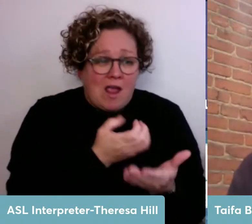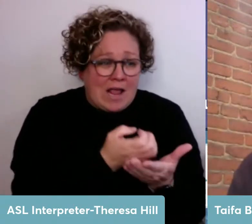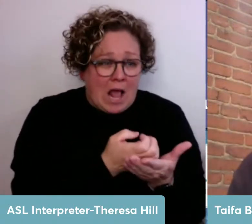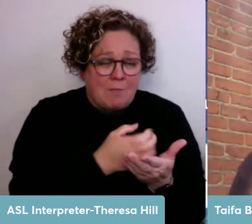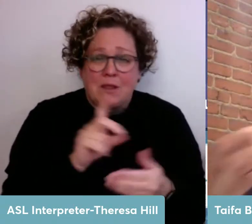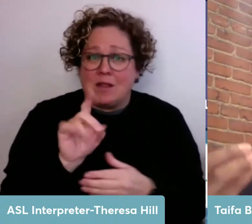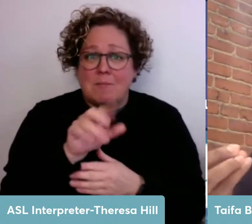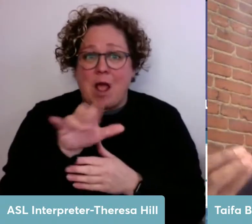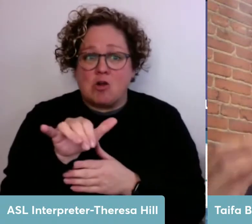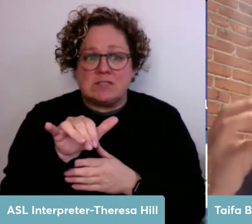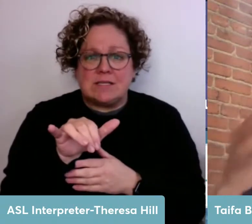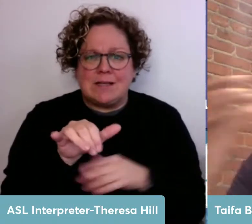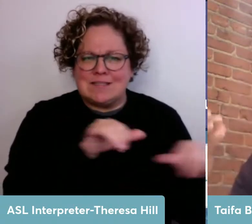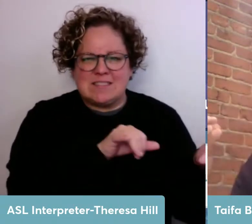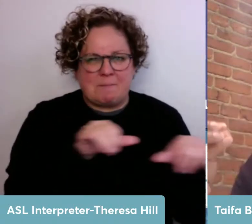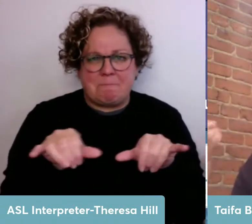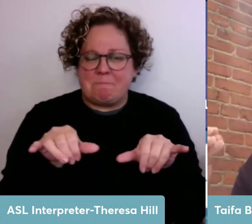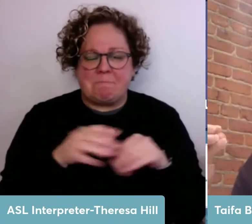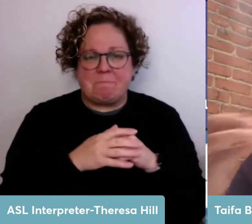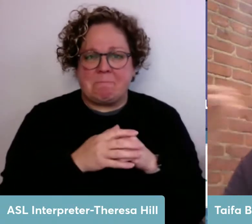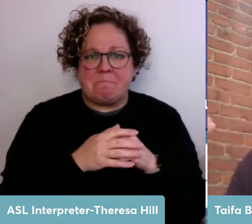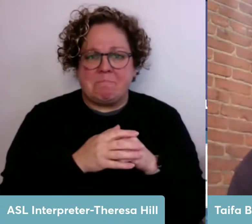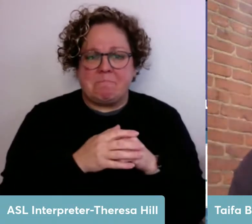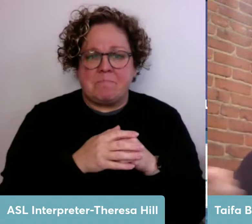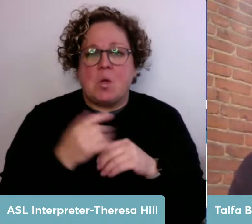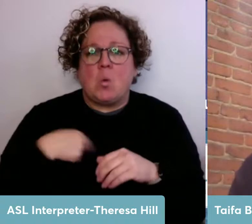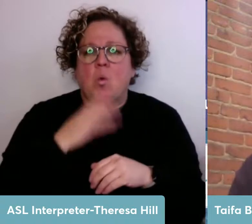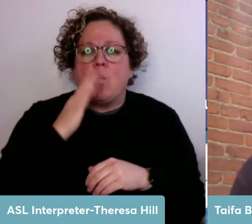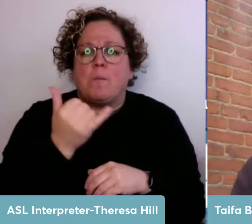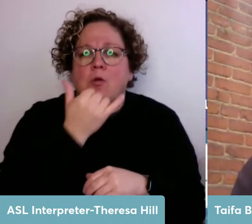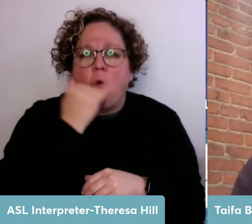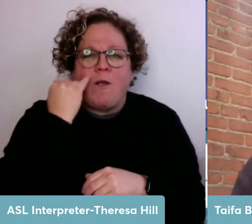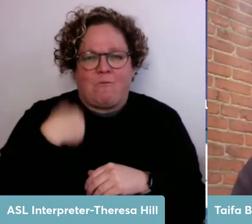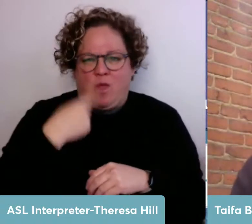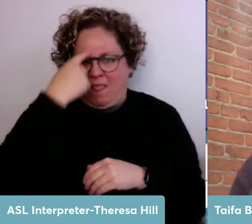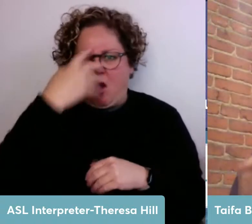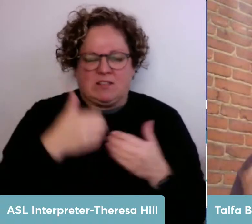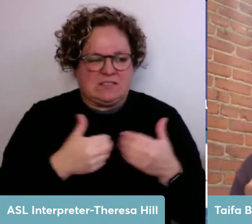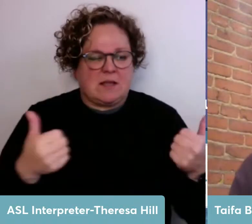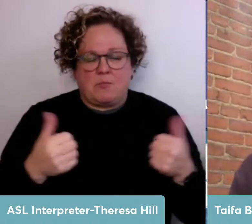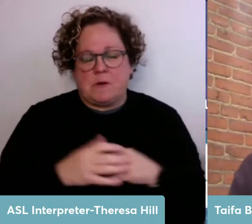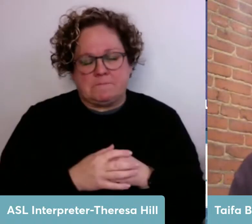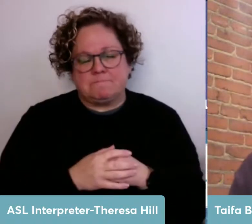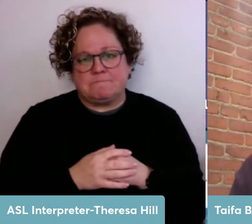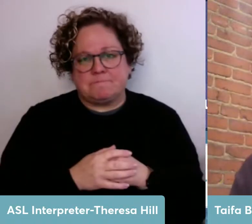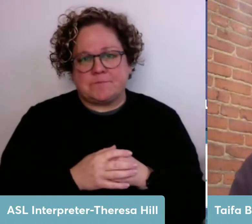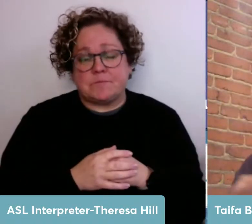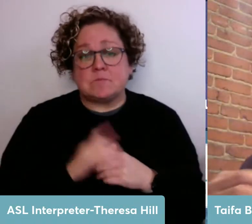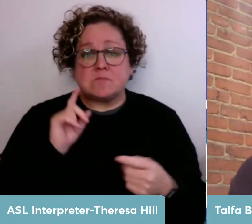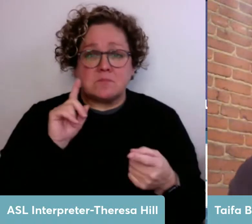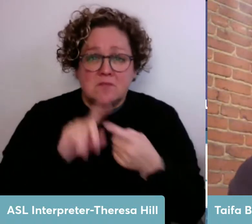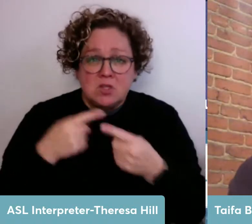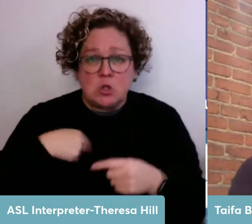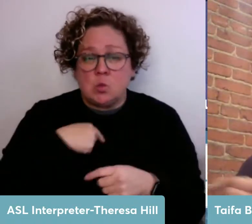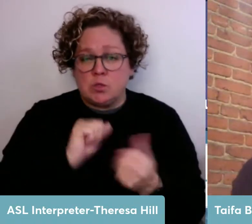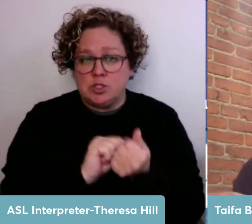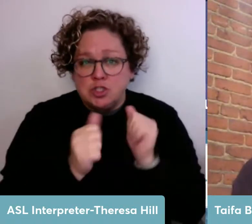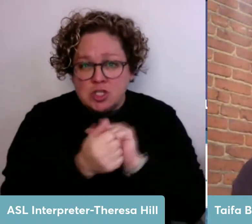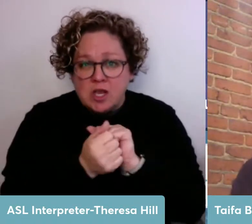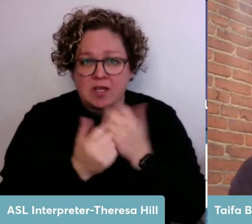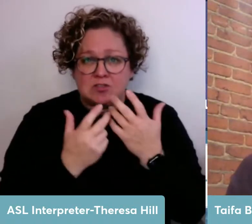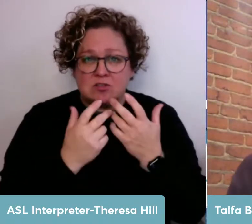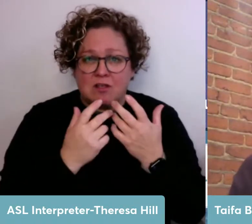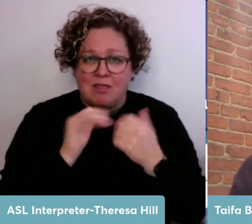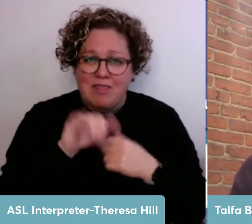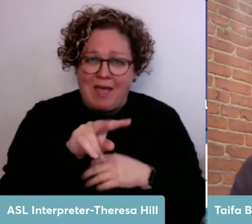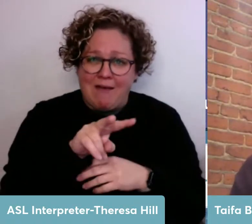one. And we'd be remiss to think about that, that they're separate. And so until we change the values